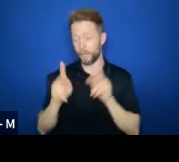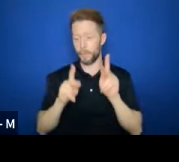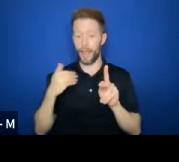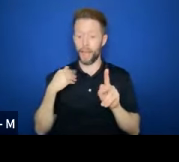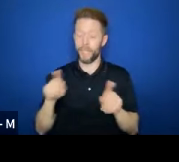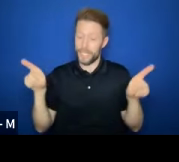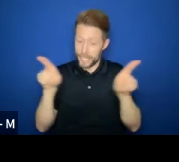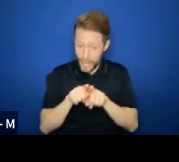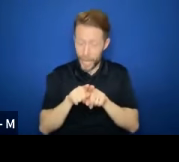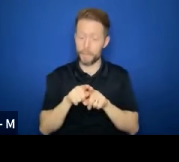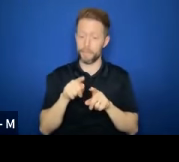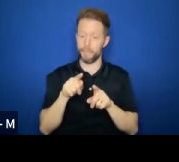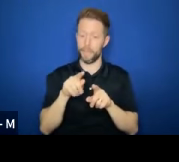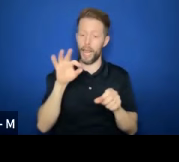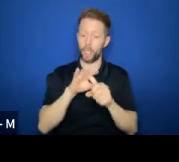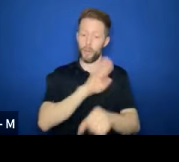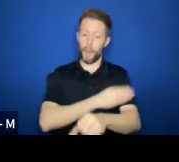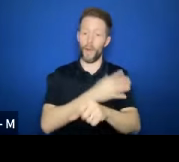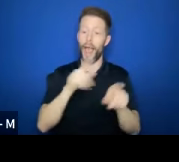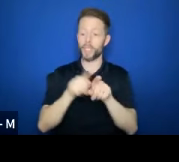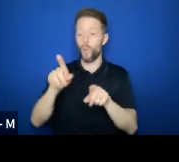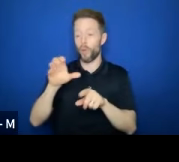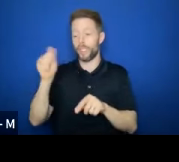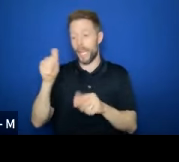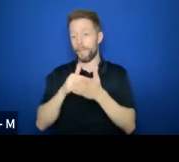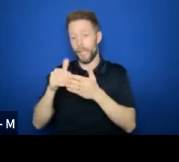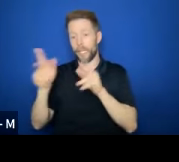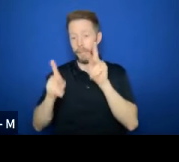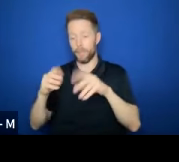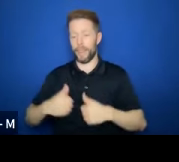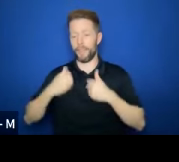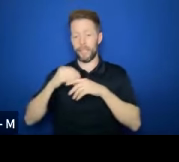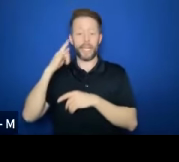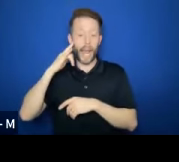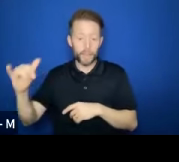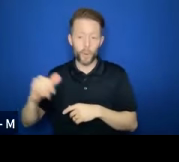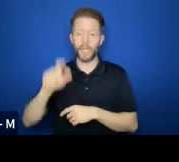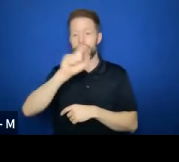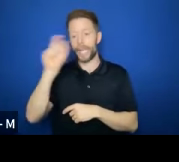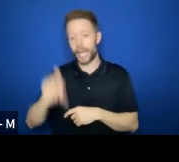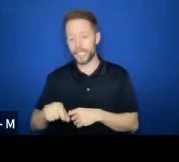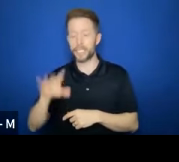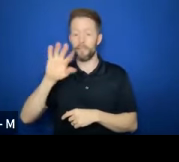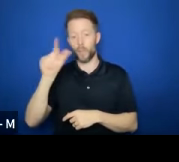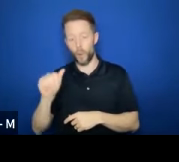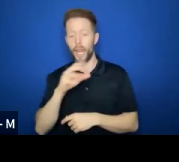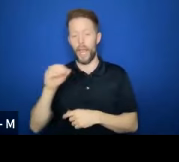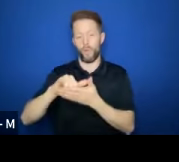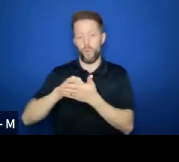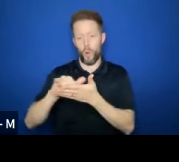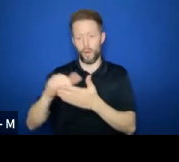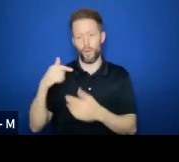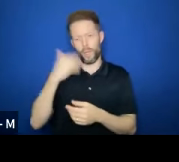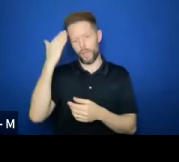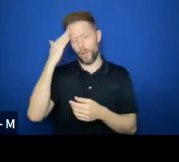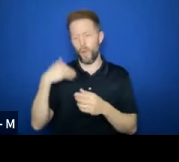electoral power as 110 million people living in California, Texas, Florida, and New York, which we know are